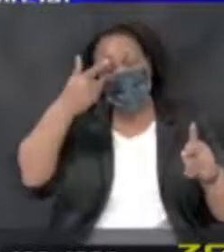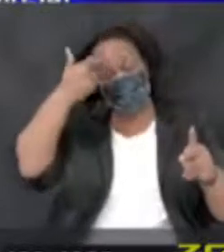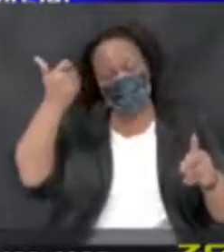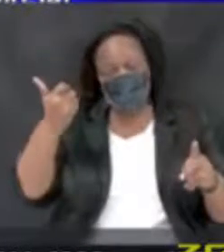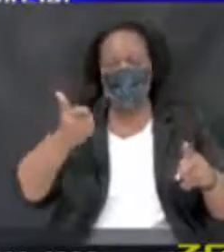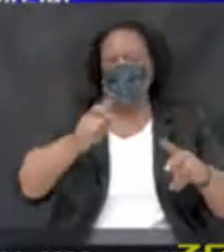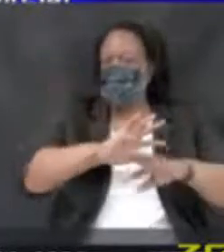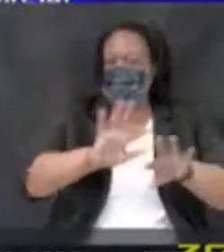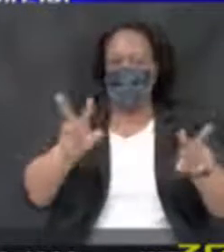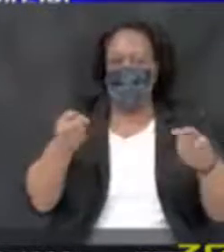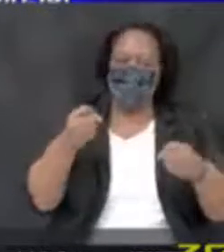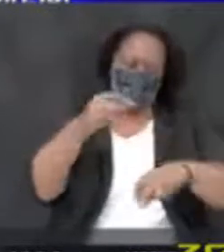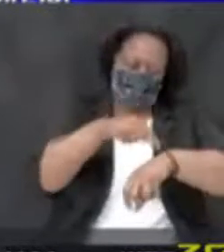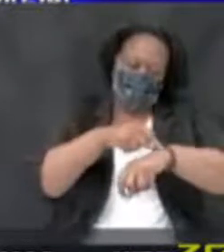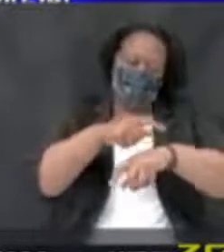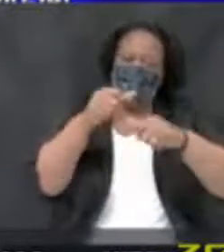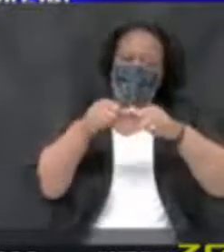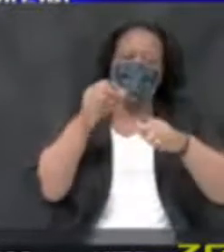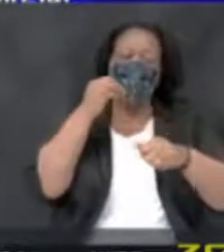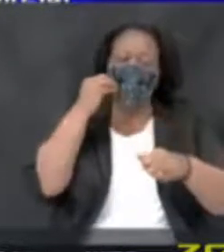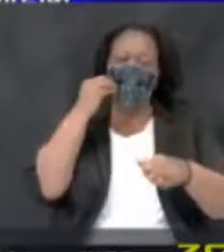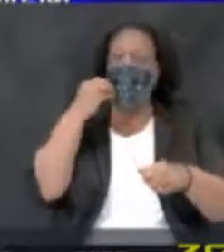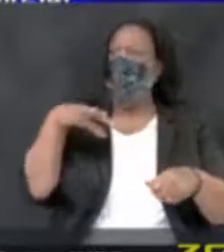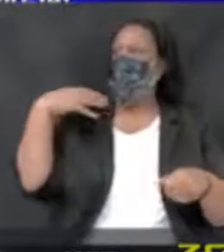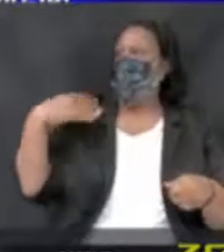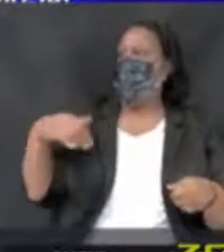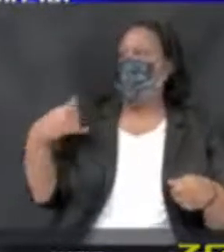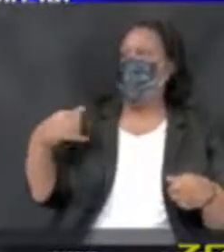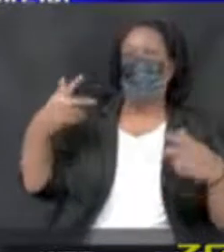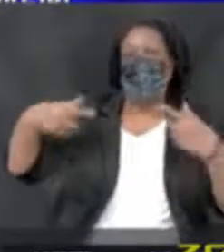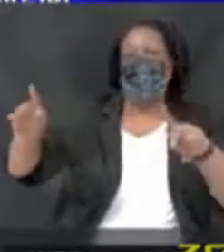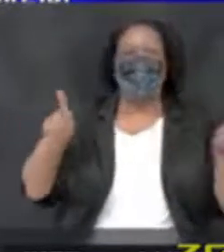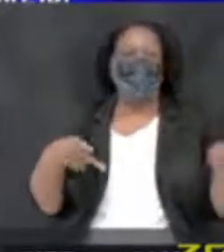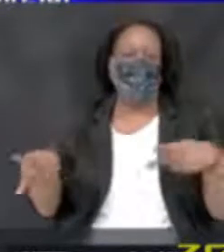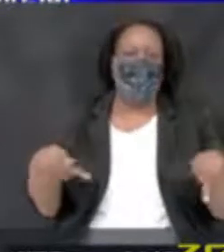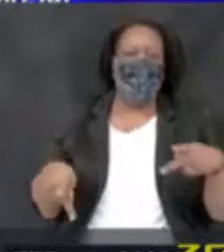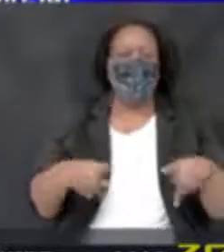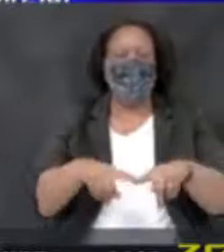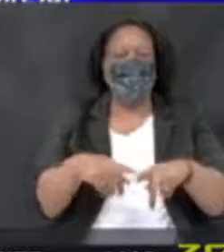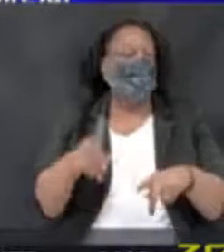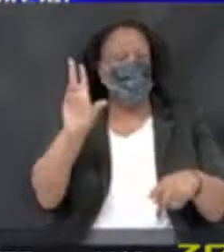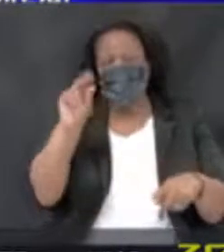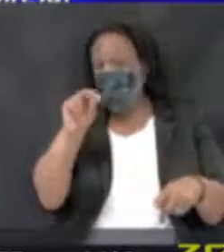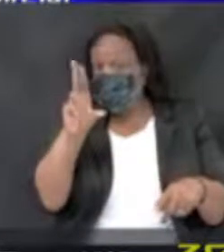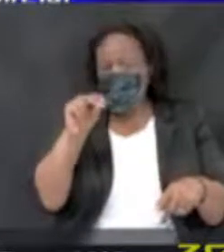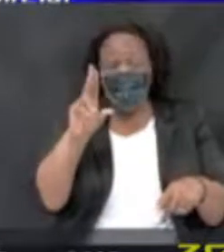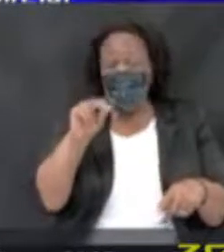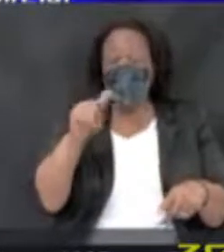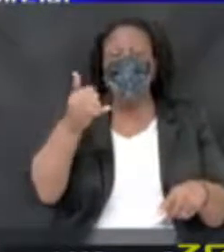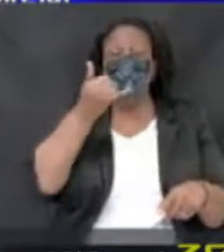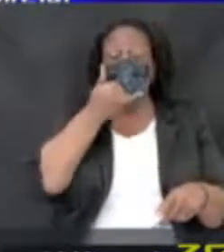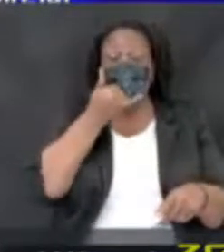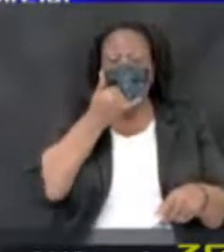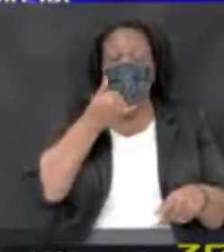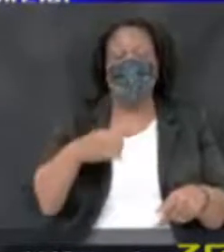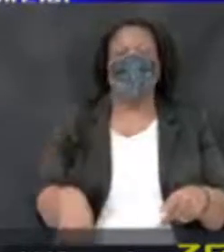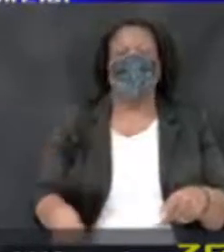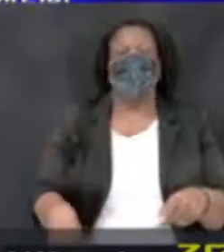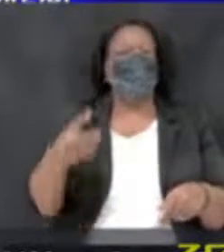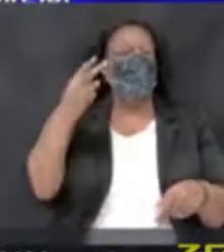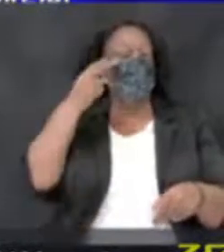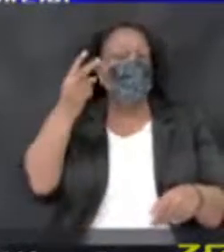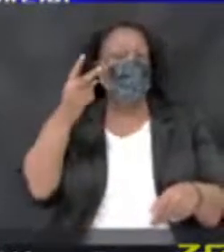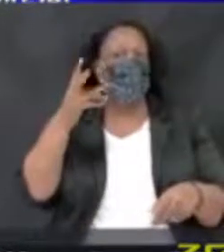over and that we were back to normal, but this is not so. You heard the Prime Minister last night on Leadership